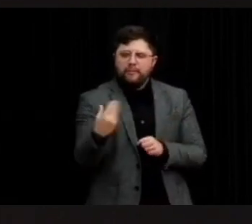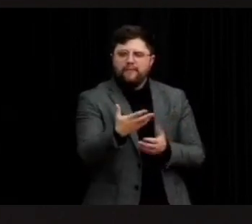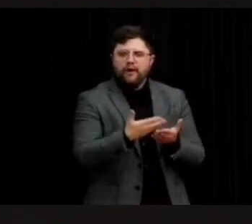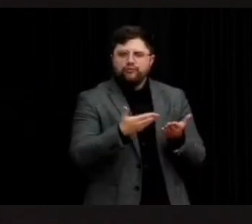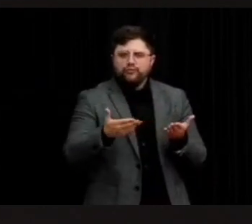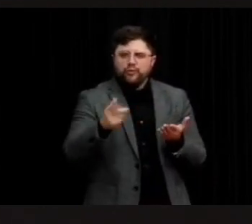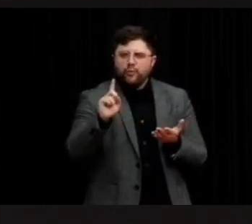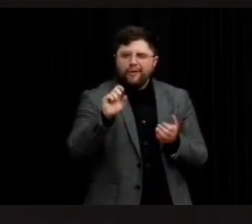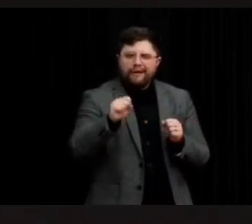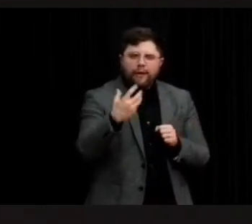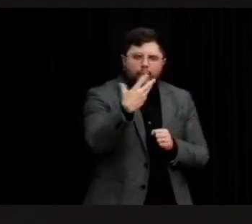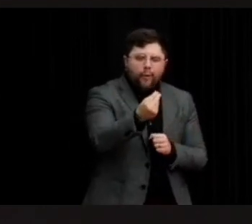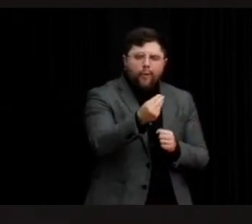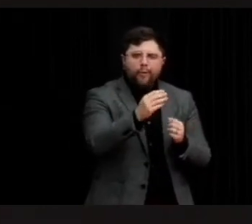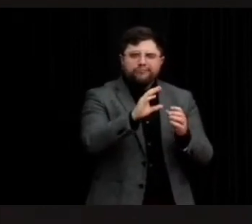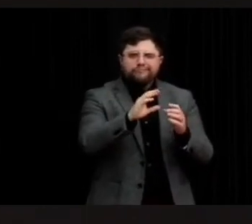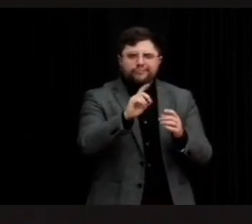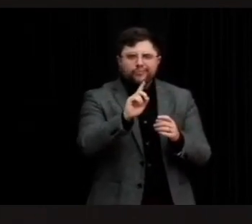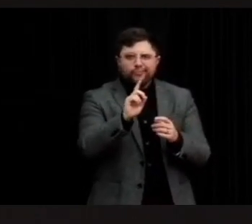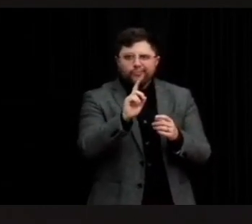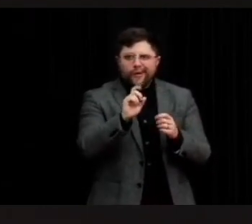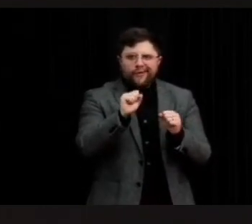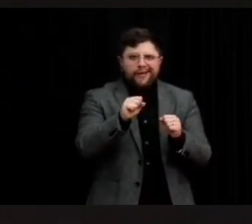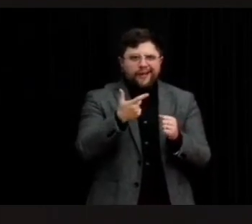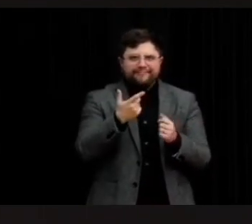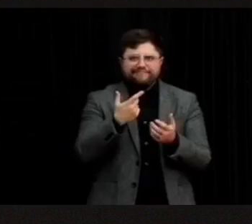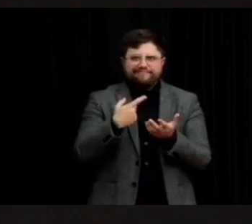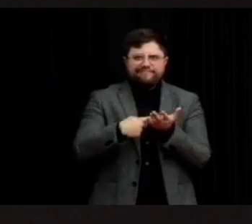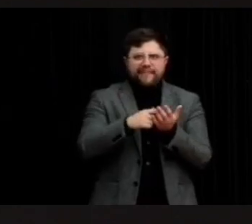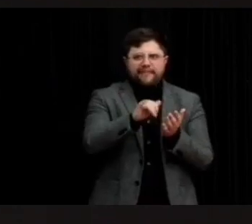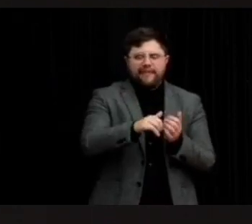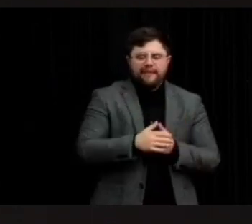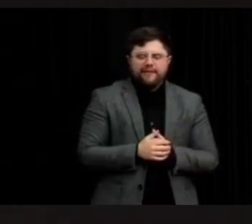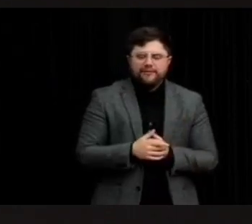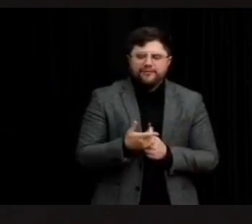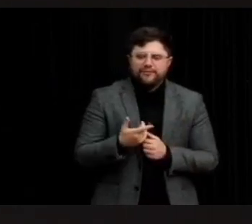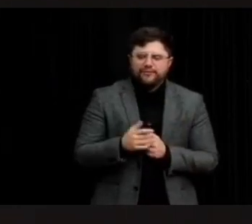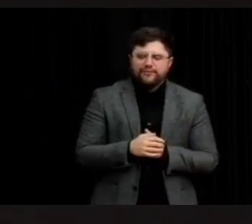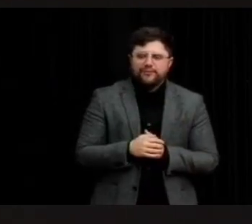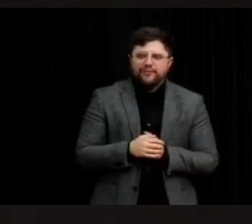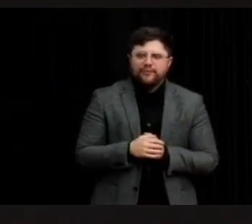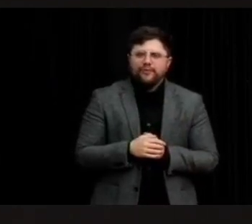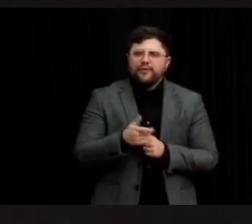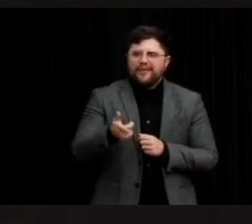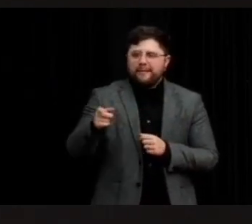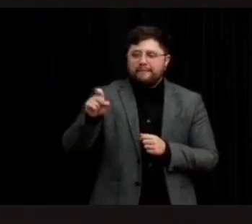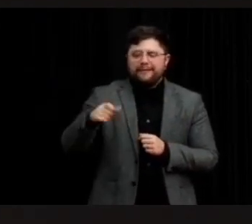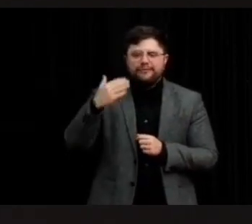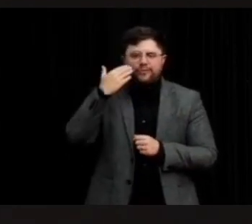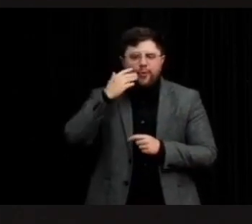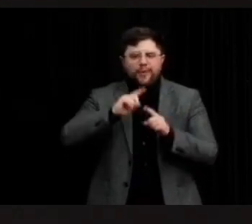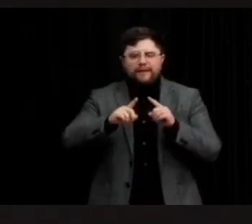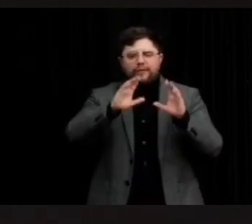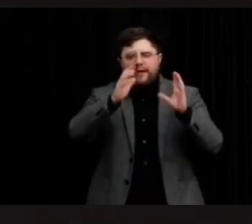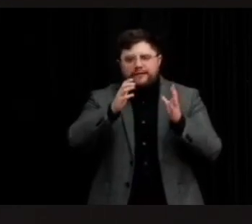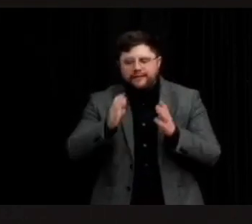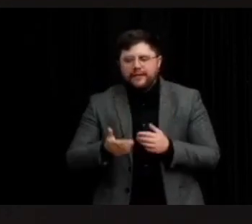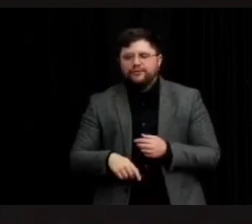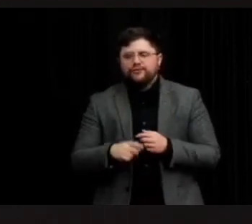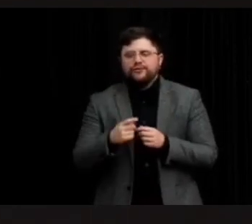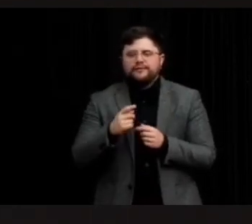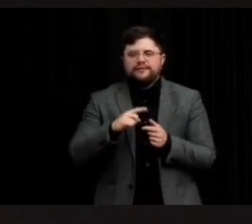be a trusted resource, realtors must know fair housing law, they must know the history, They must know the classifications, the